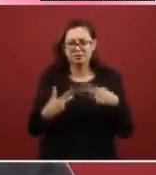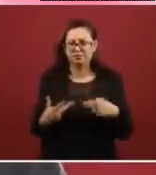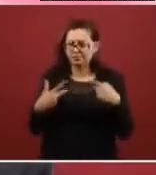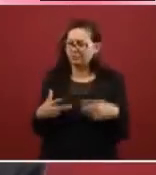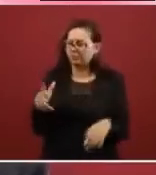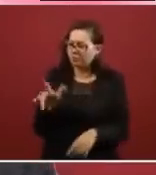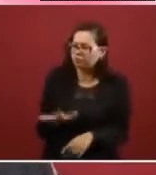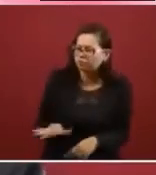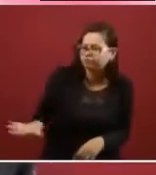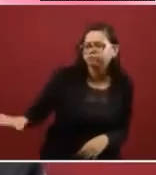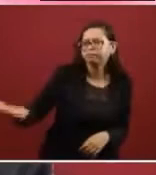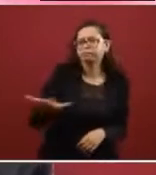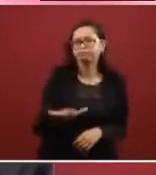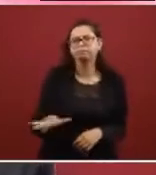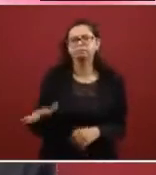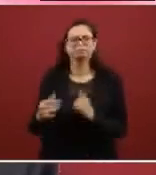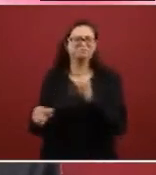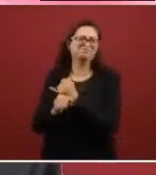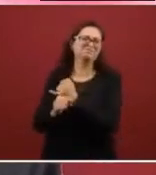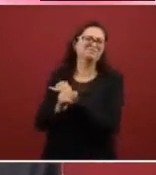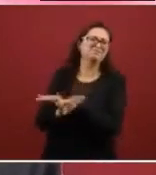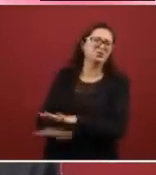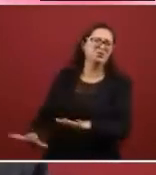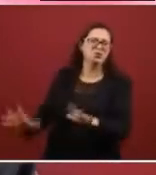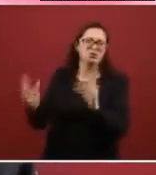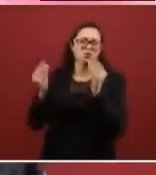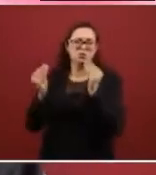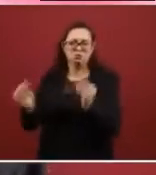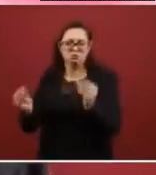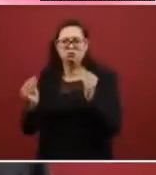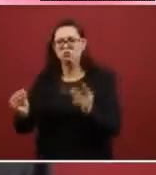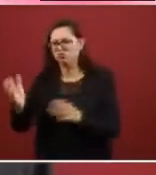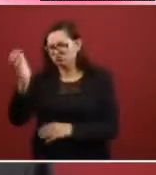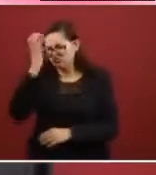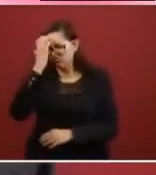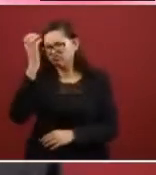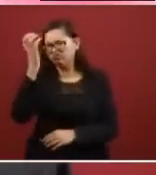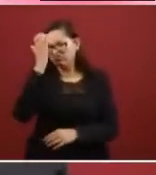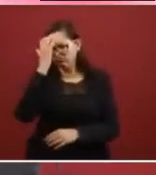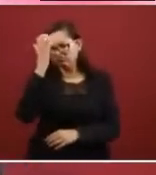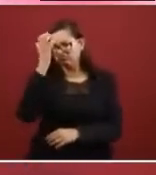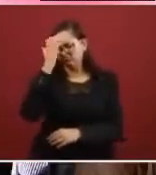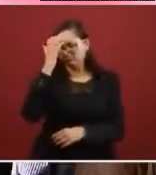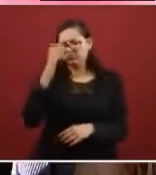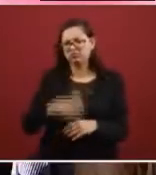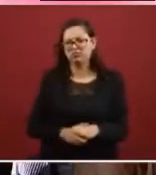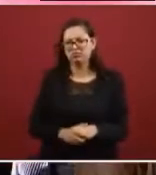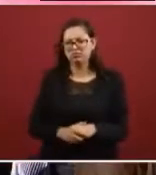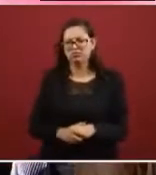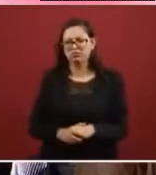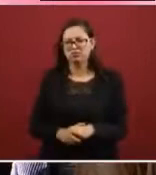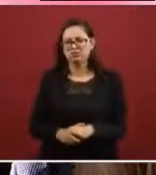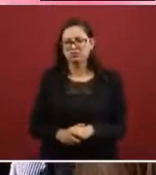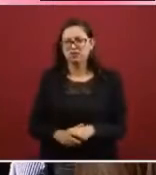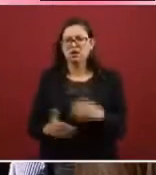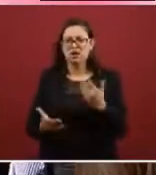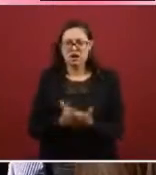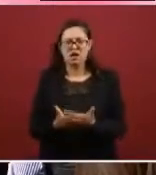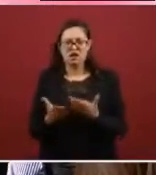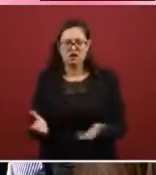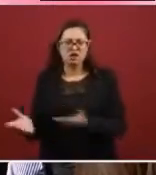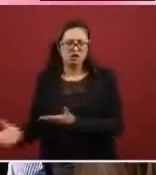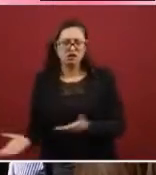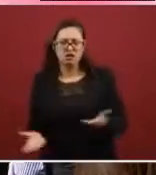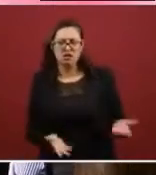stupid people. Informada. So the people are very well todo informed regarding entonces, everything. Ahora sí le damos. So here we